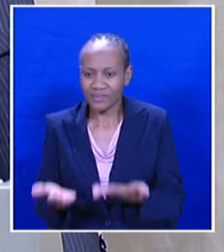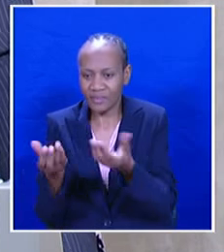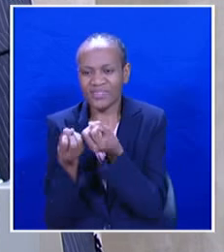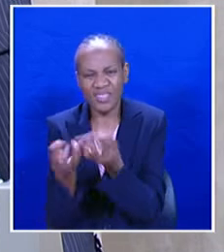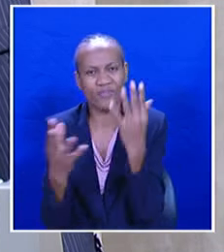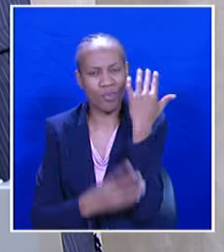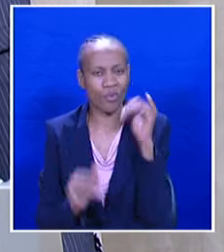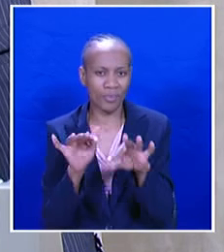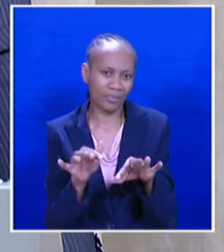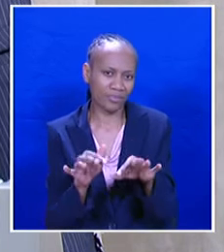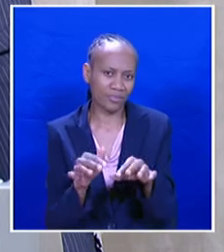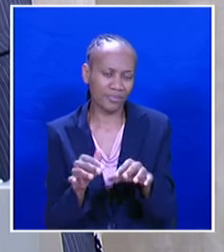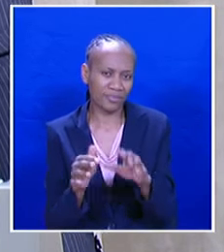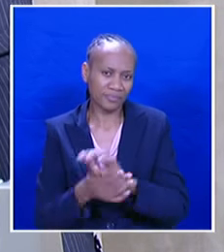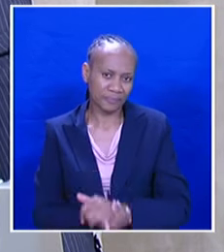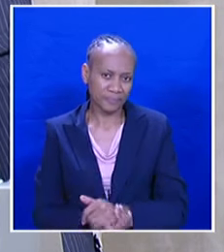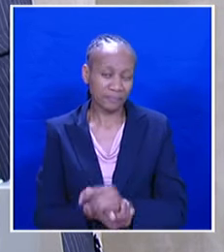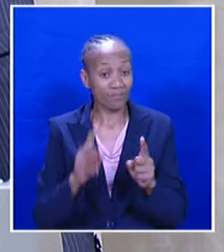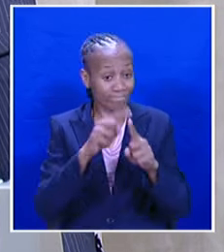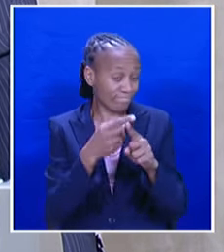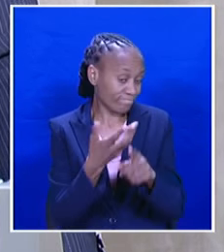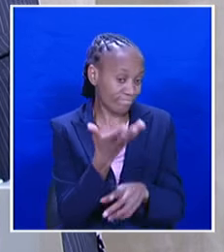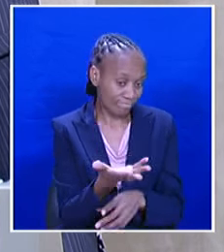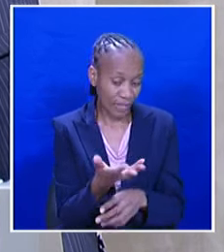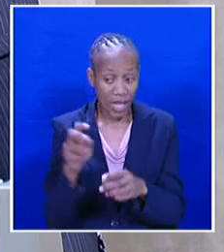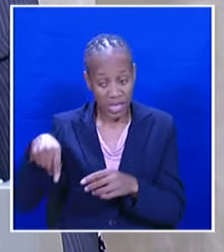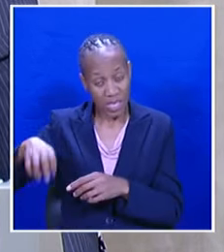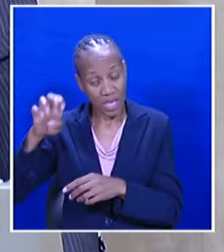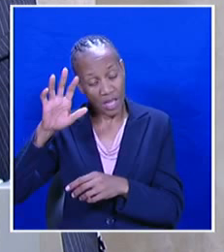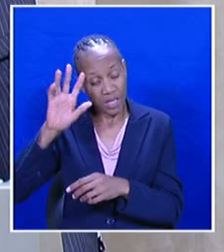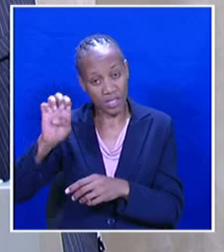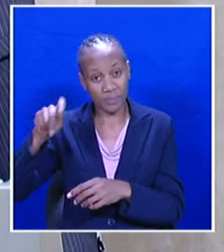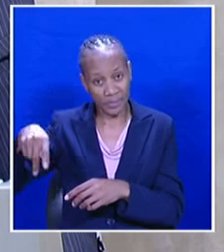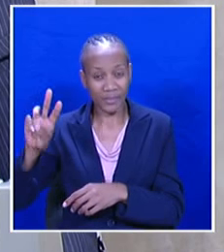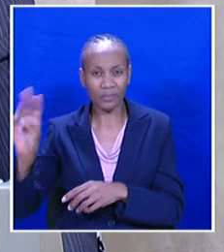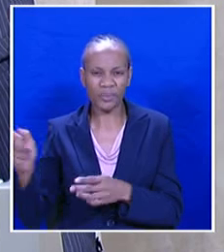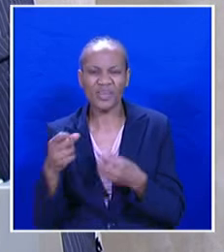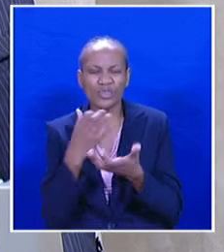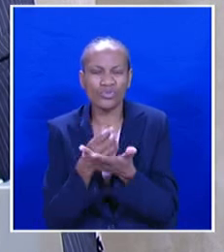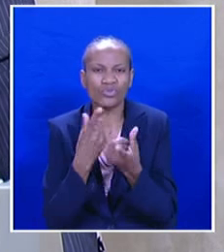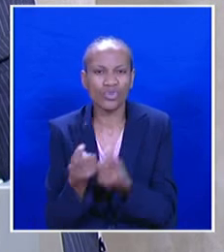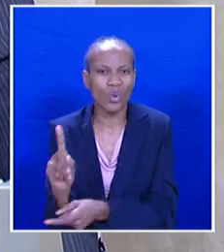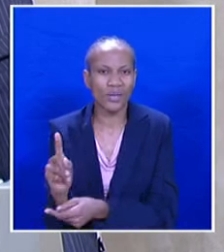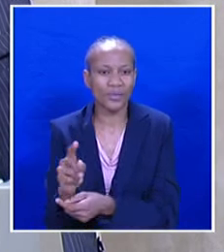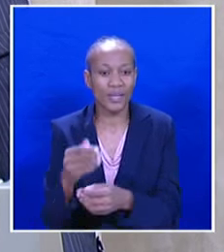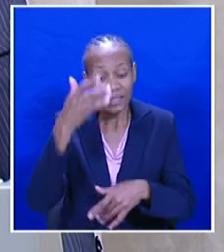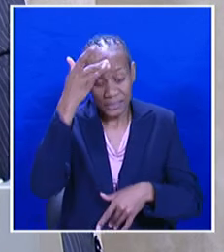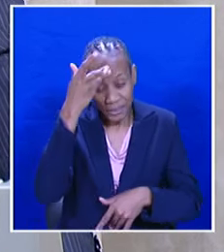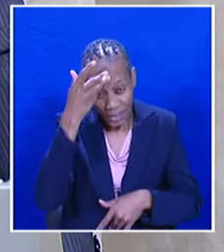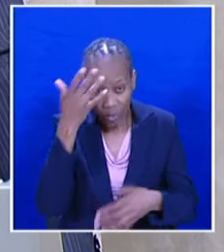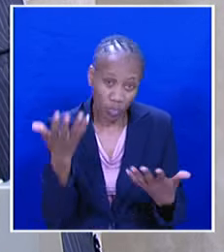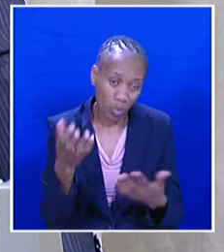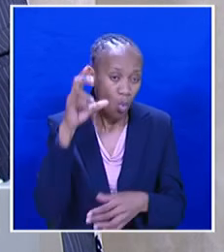assets. For example, it provides home-based care for the sick and elderly by